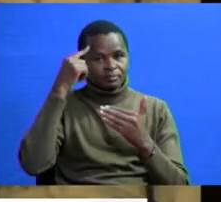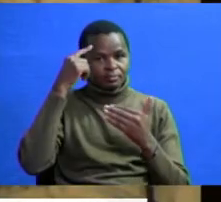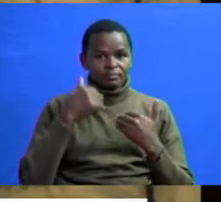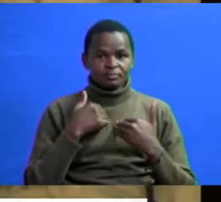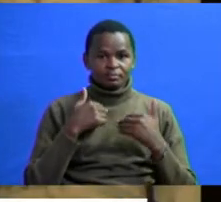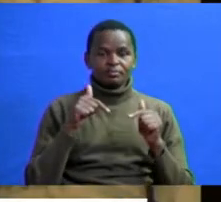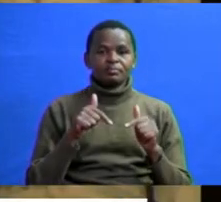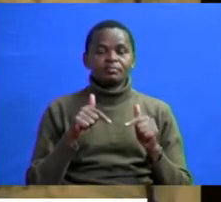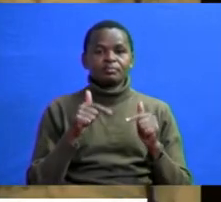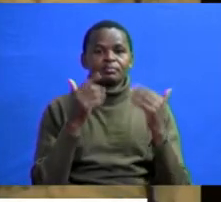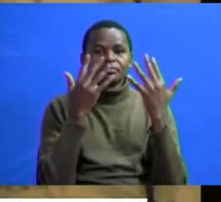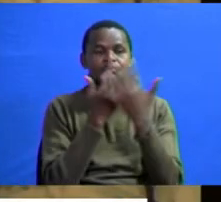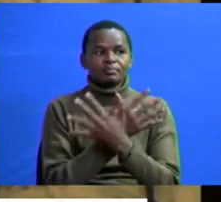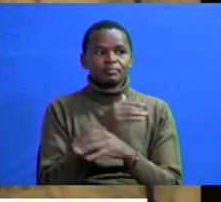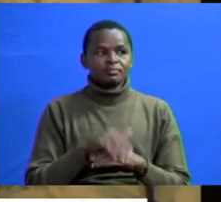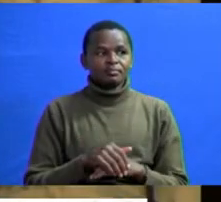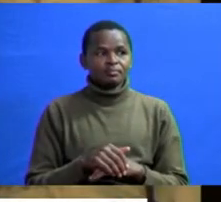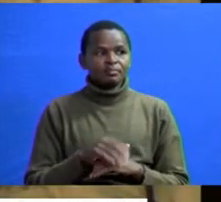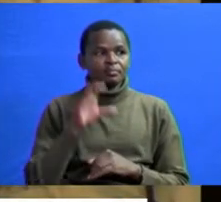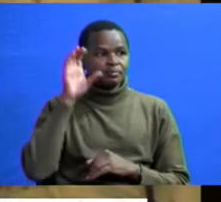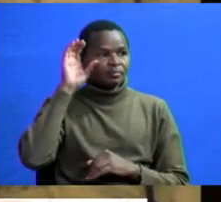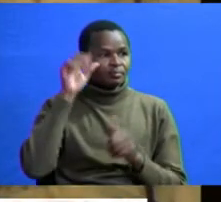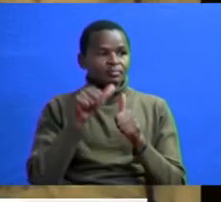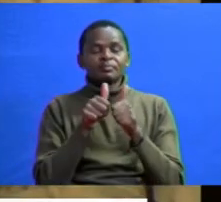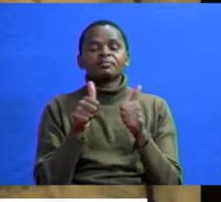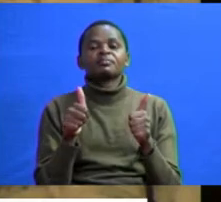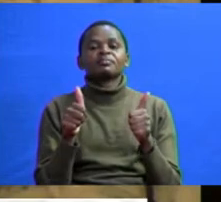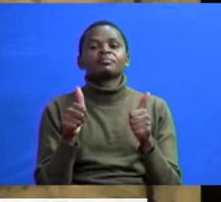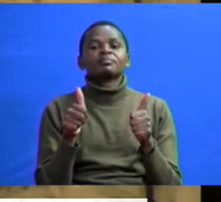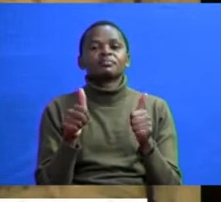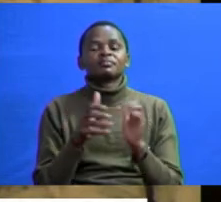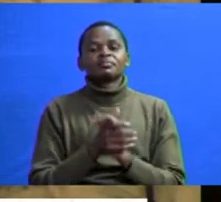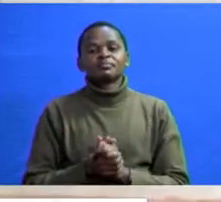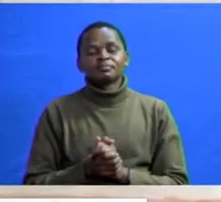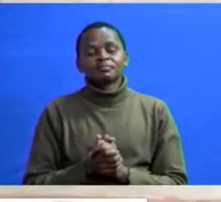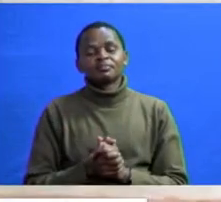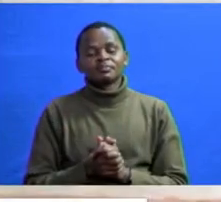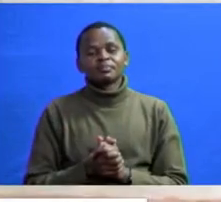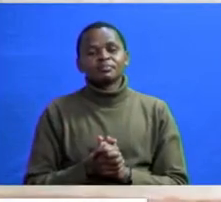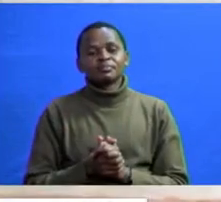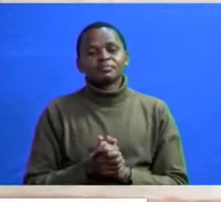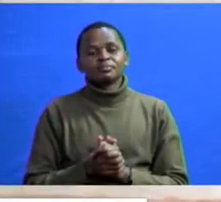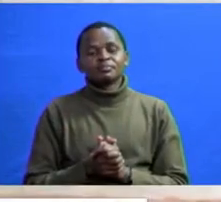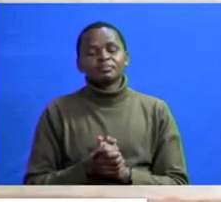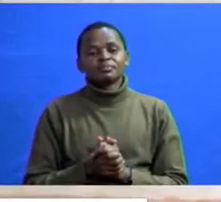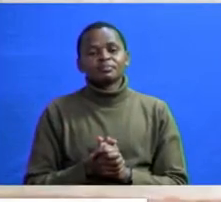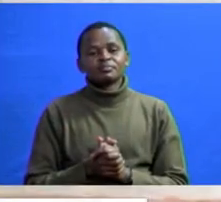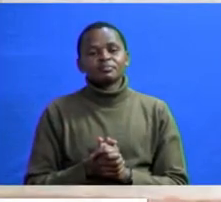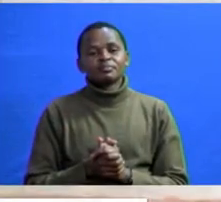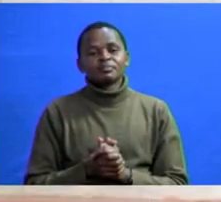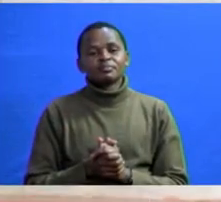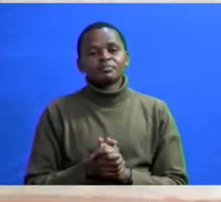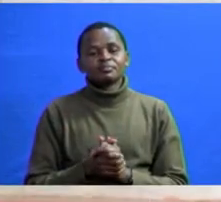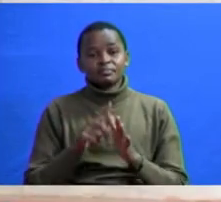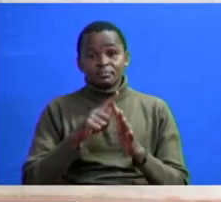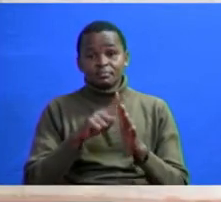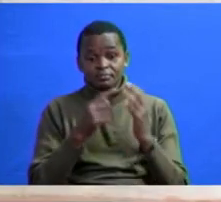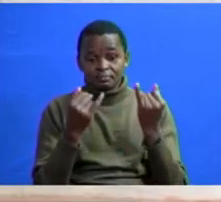me tonight. I can hear you clearly. Thank you. Thank you. Amazing. Now, let's get straight into this conversation.